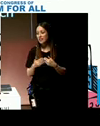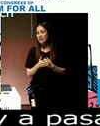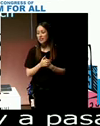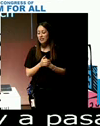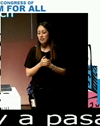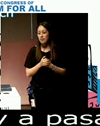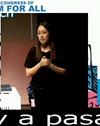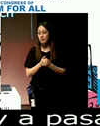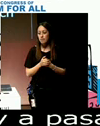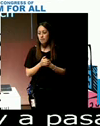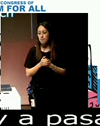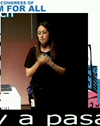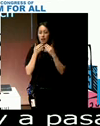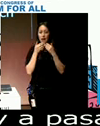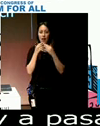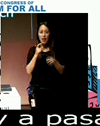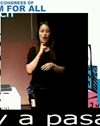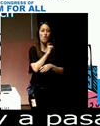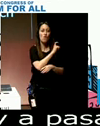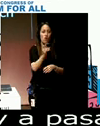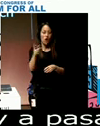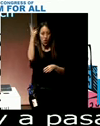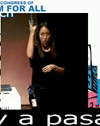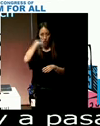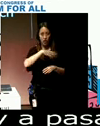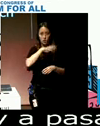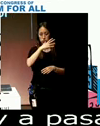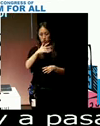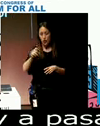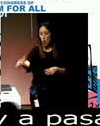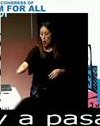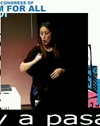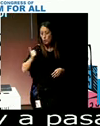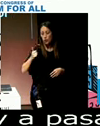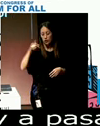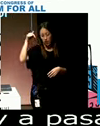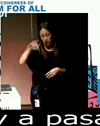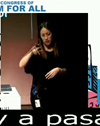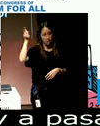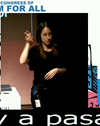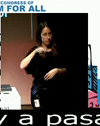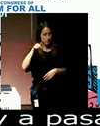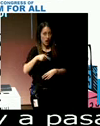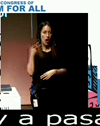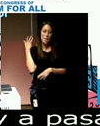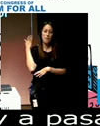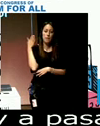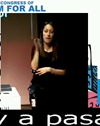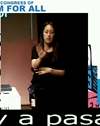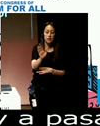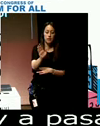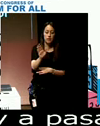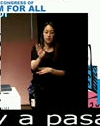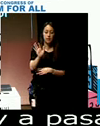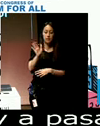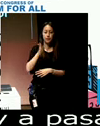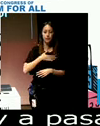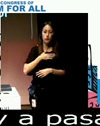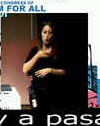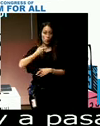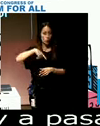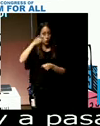for the opportunity to present a district outside of France. It is the first time it occurs. And